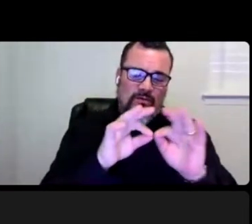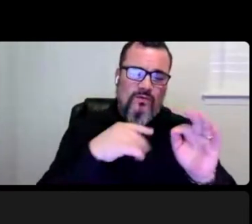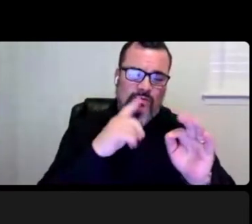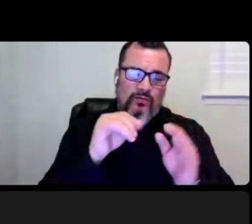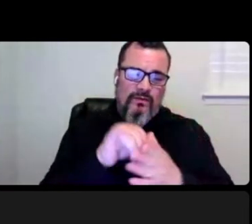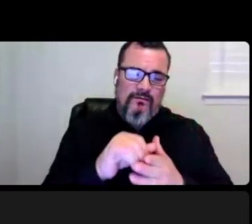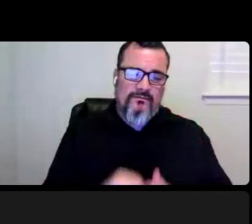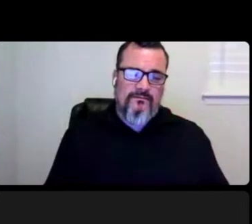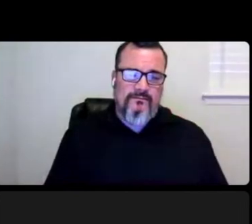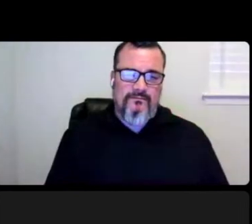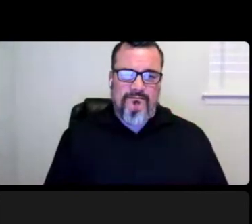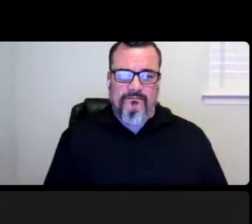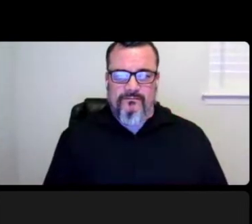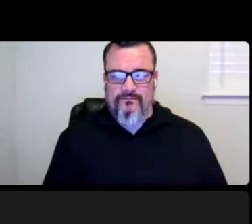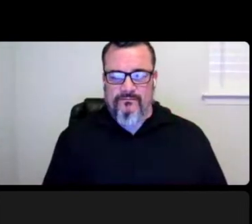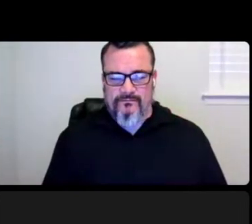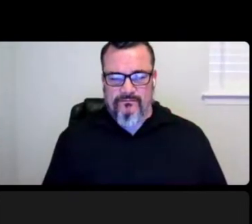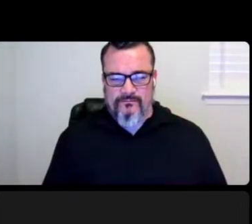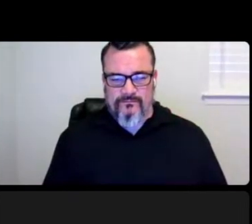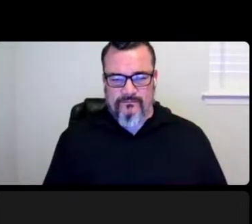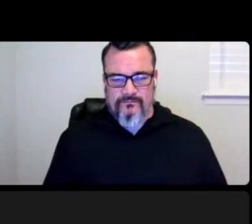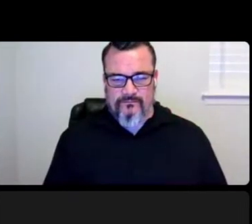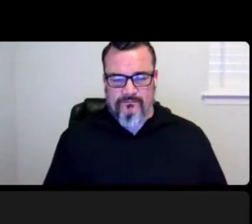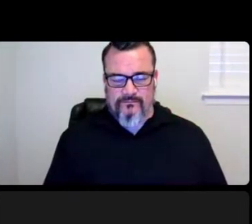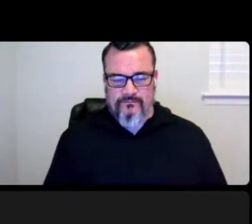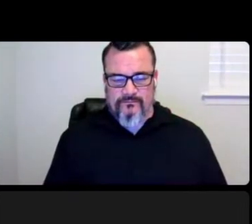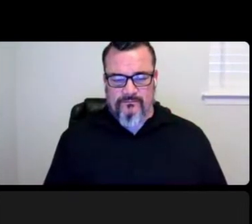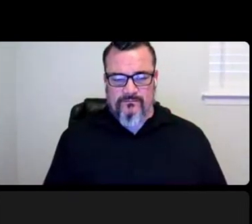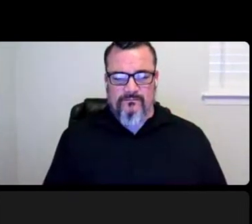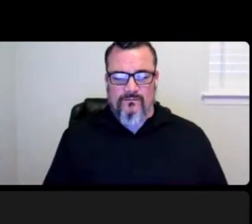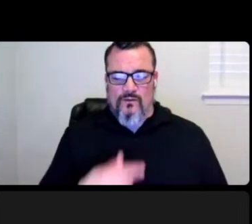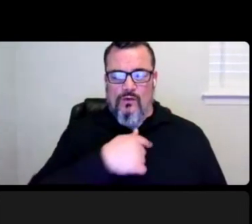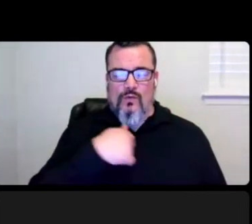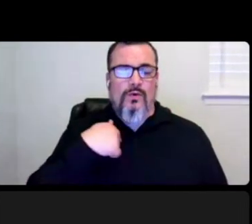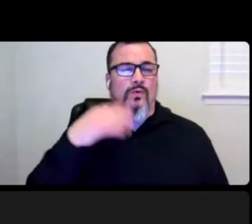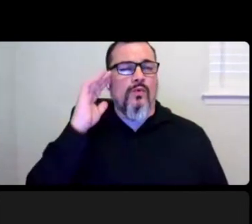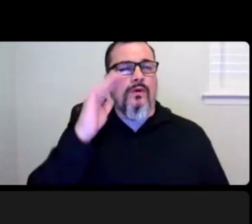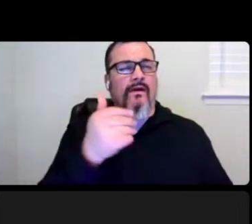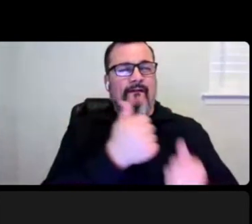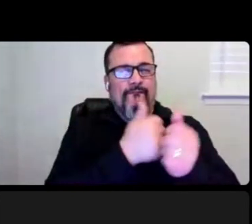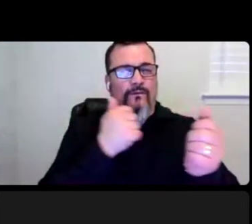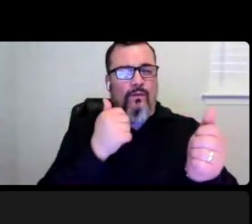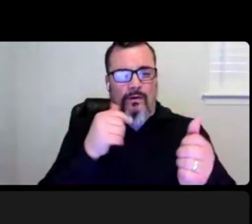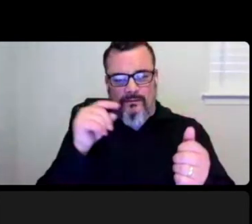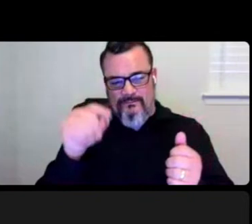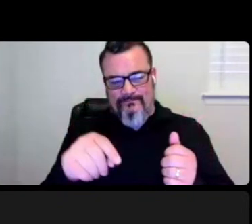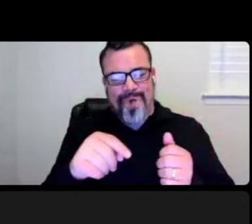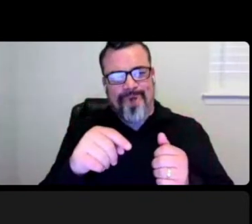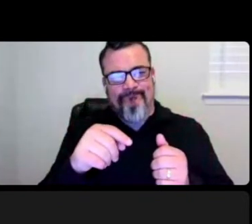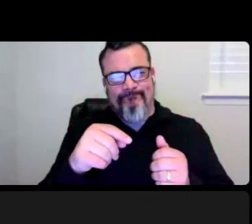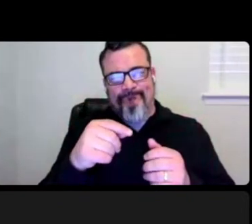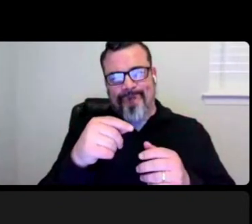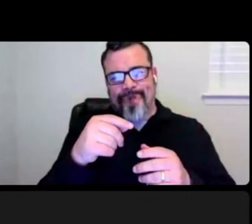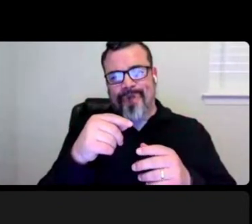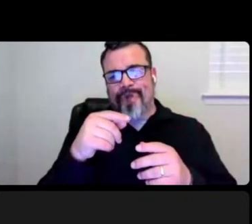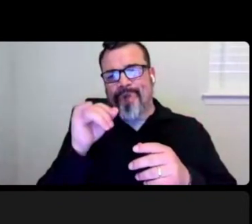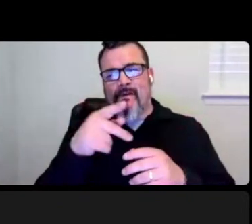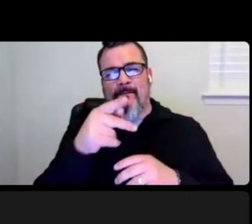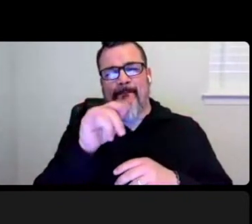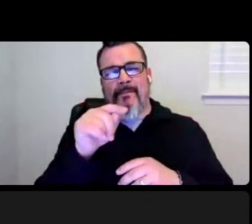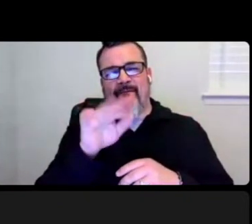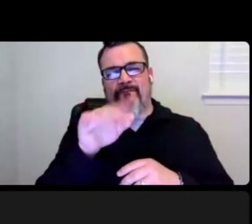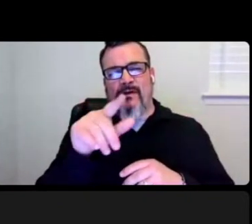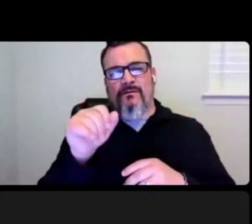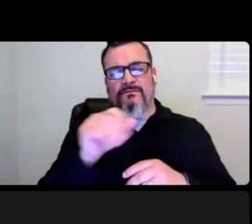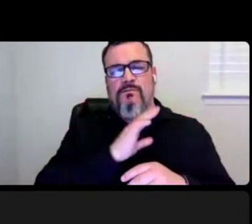Right, right. How about we will avoid? Here, these are the pitfalls the boards can fall into.